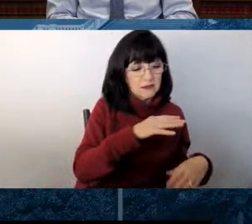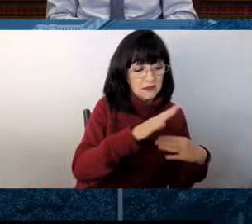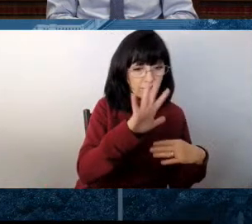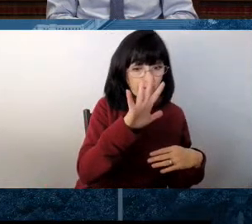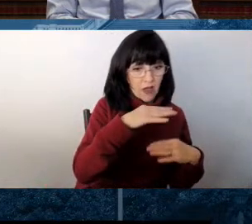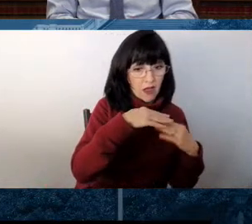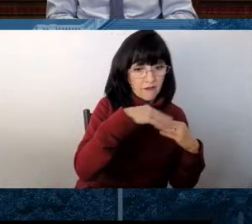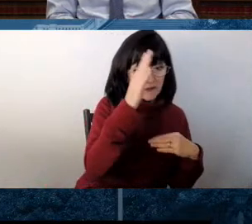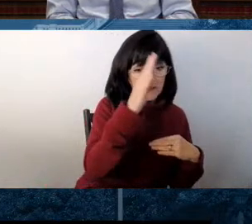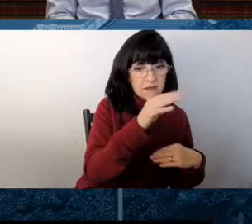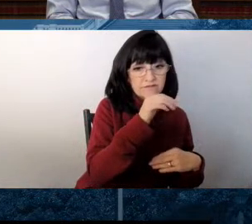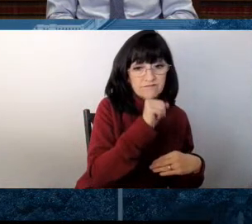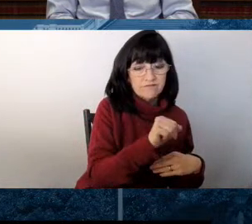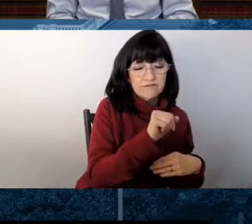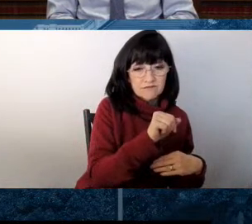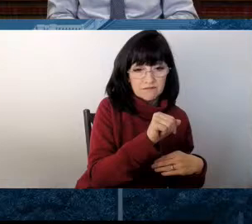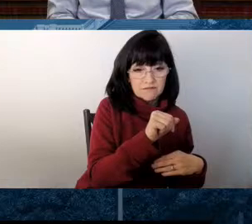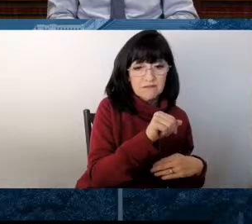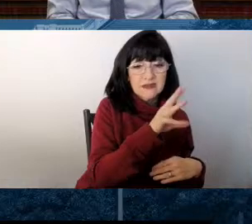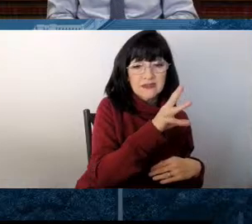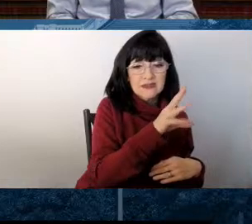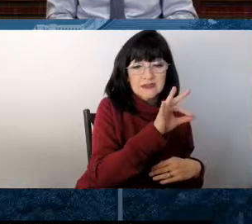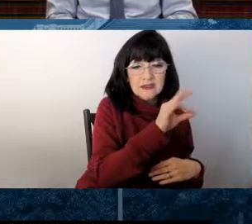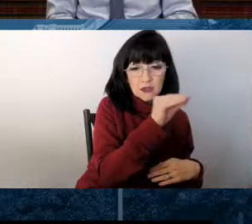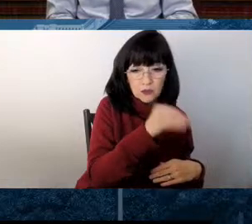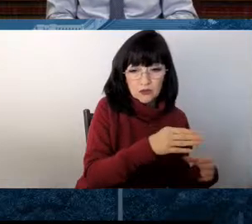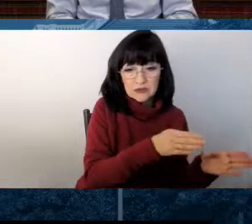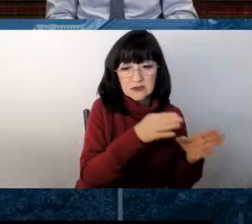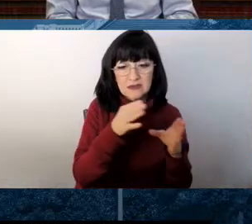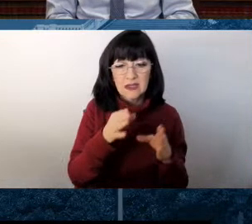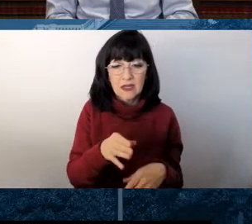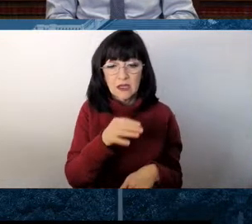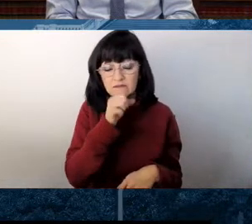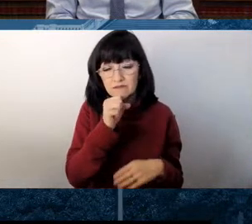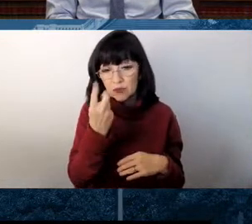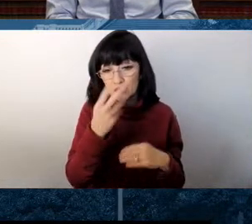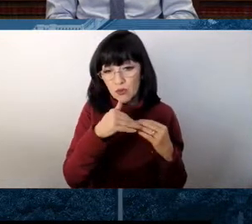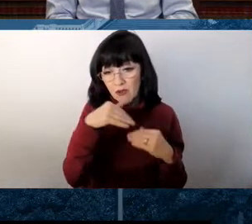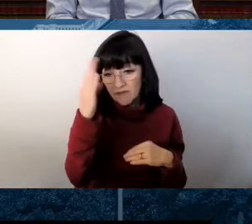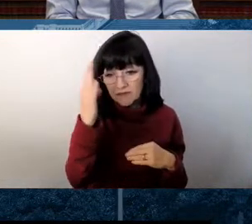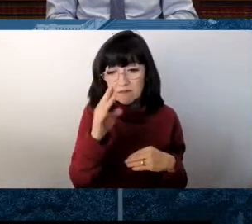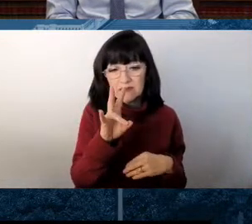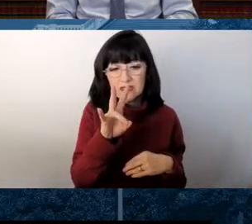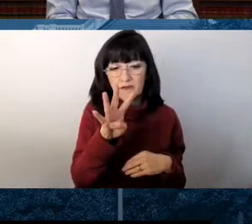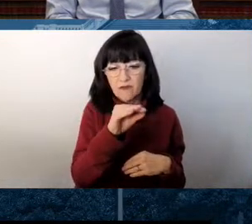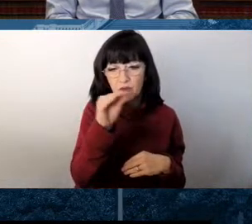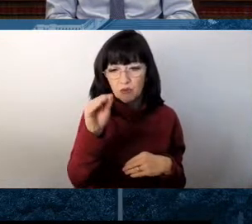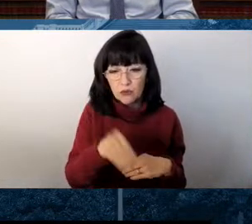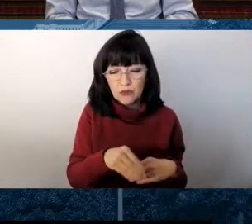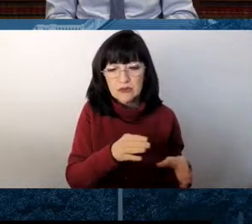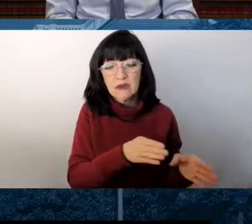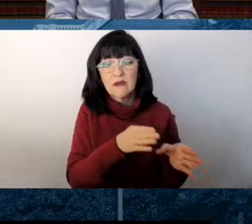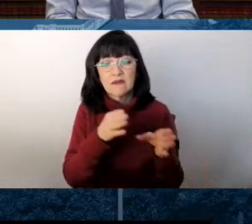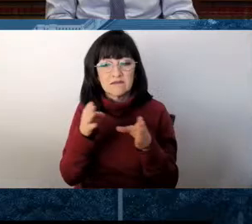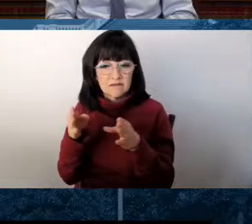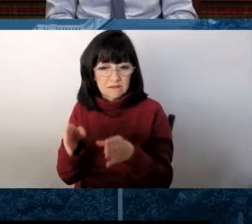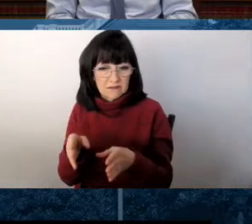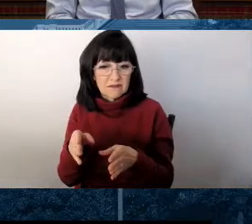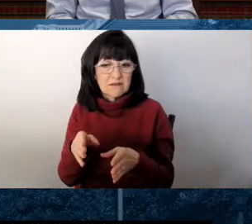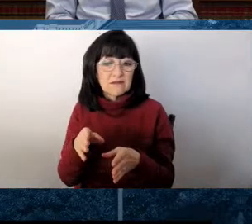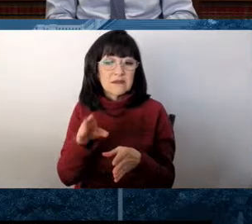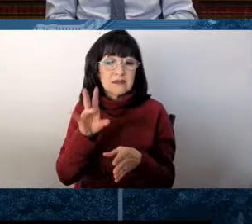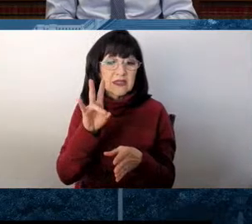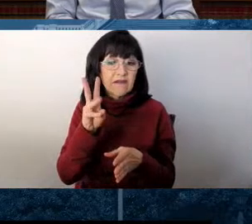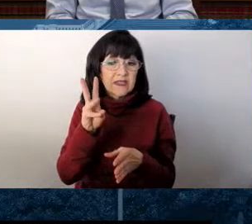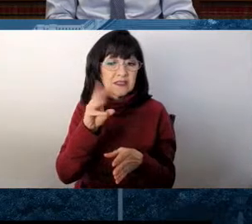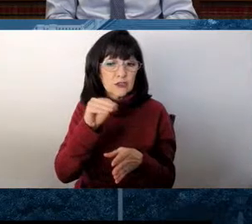over fully vaccinated, 74%, 12-year-olds and older fully vaccinated, 76%.